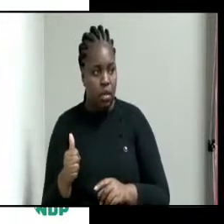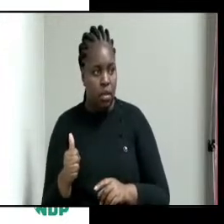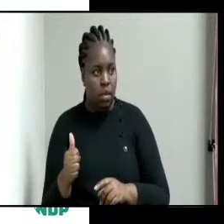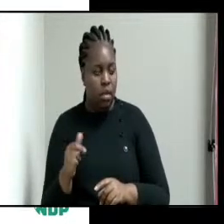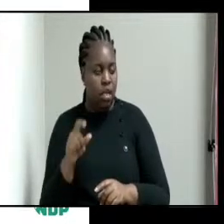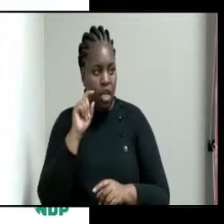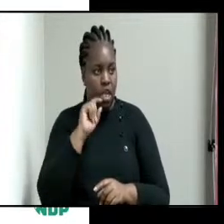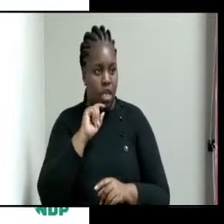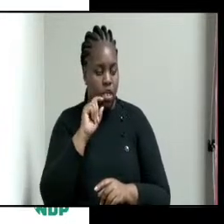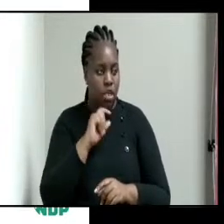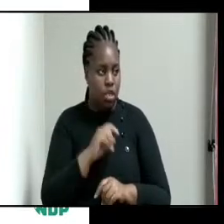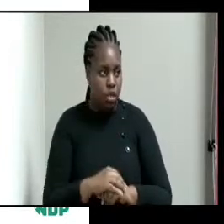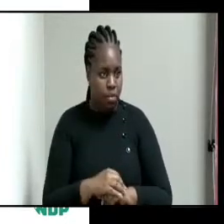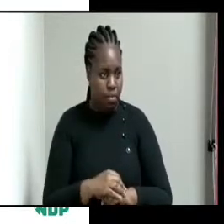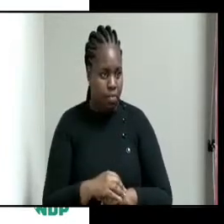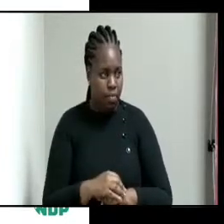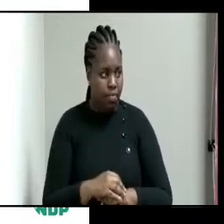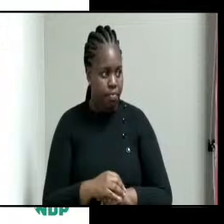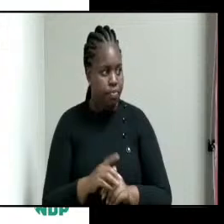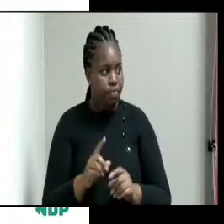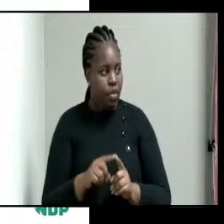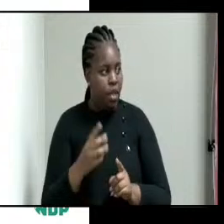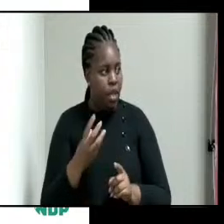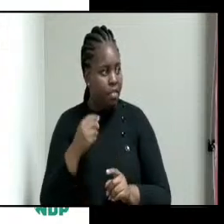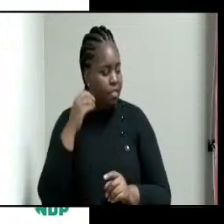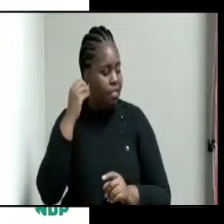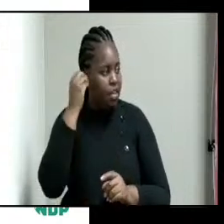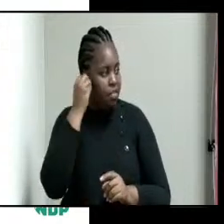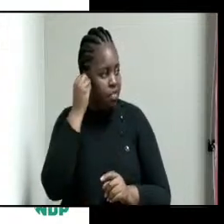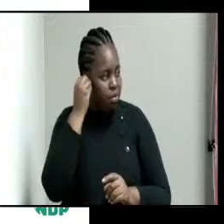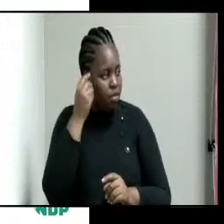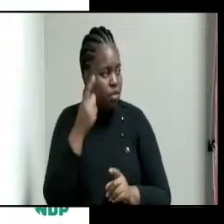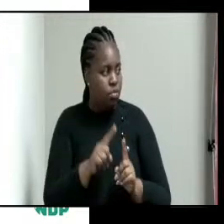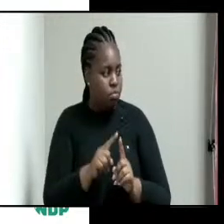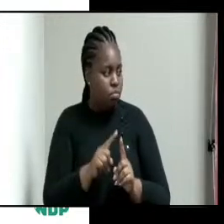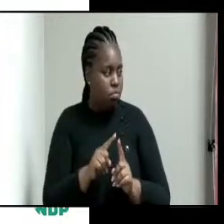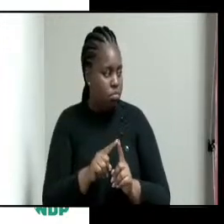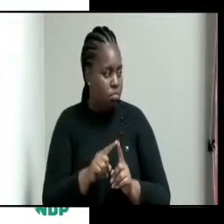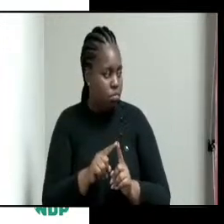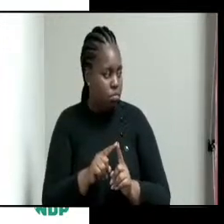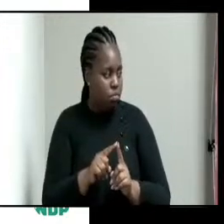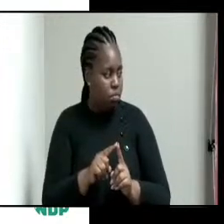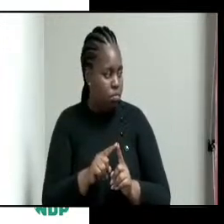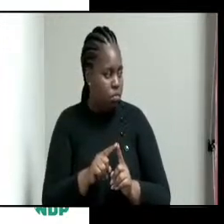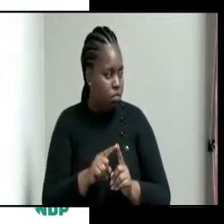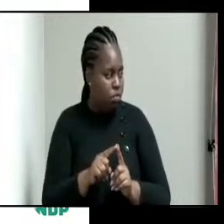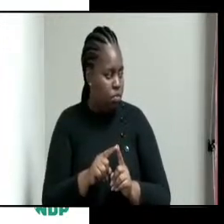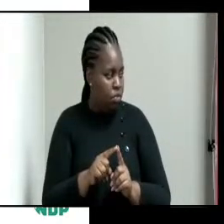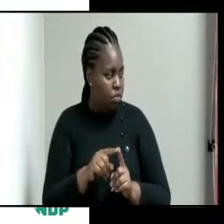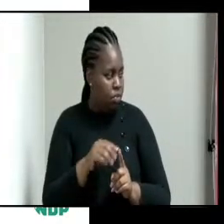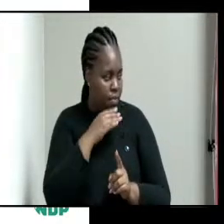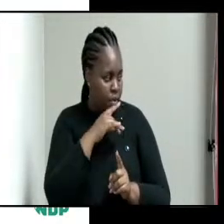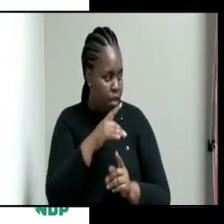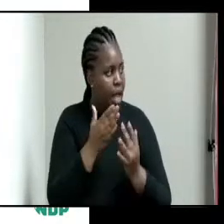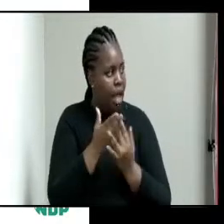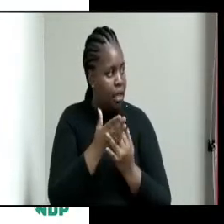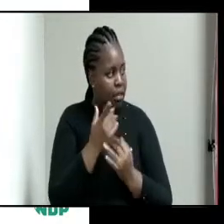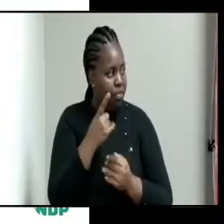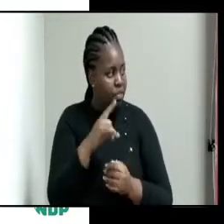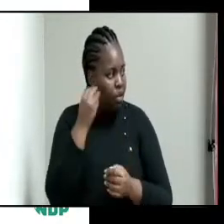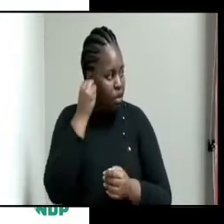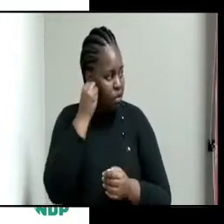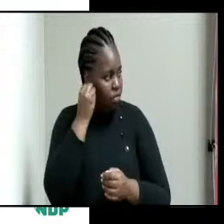all the age groups. And we've got information as a dimension, and indicators in relation to that are access to